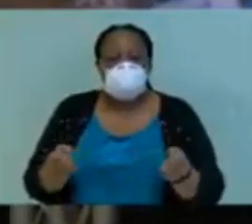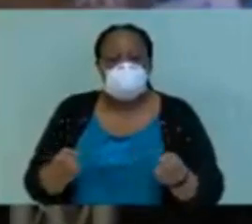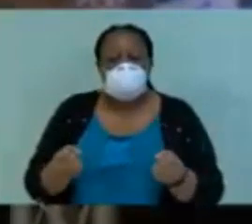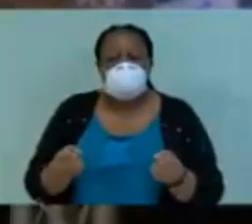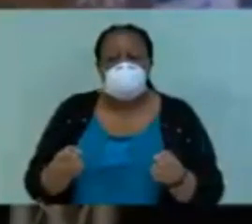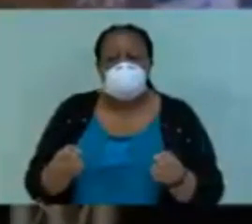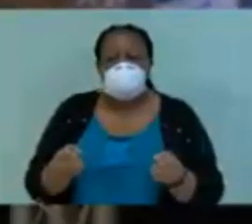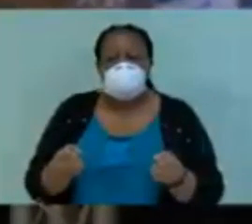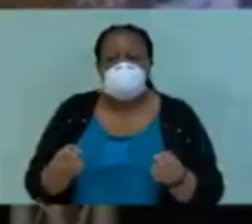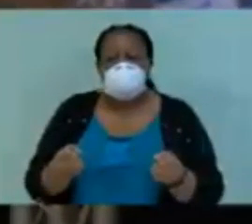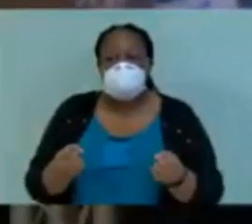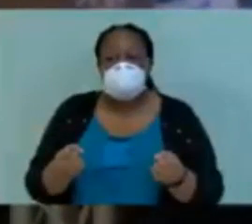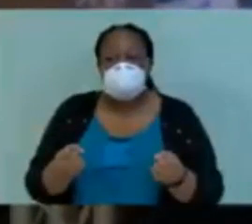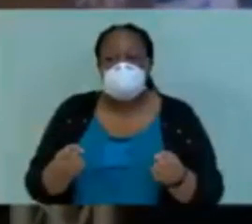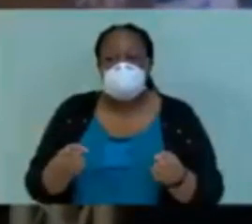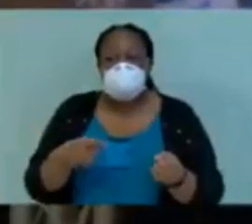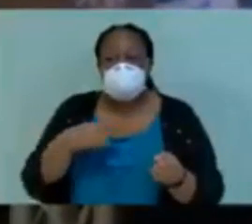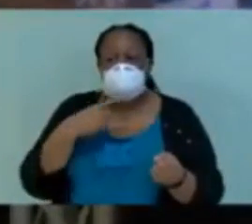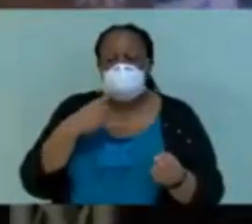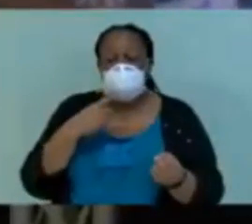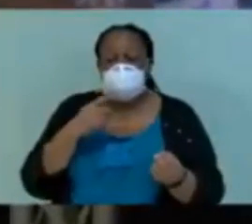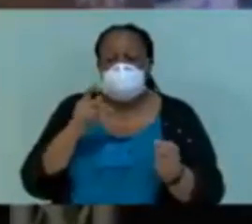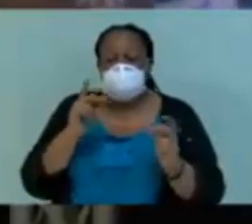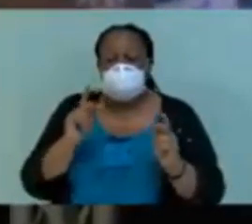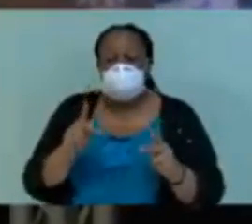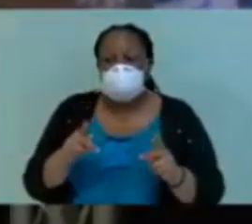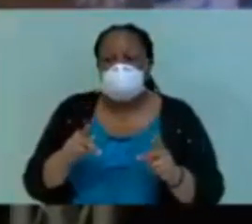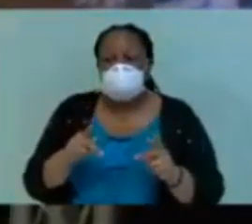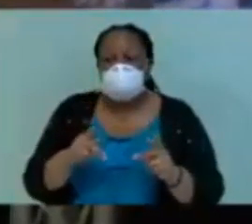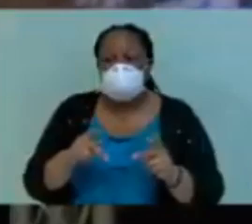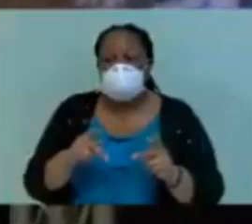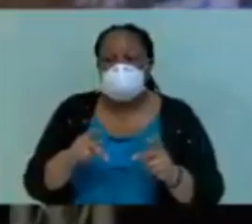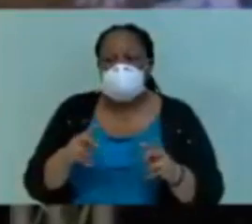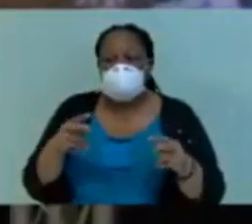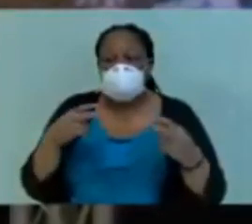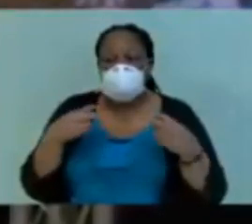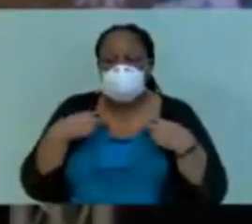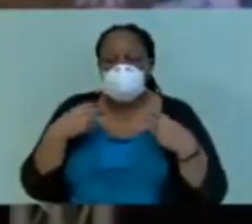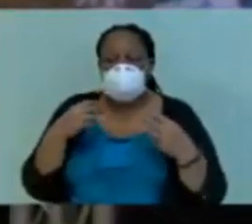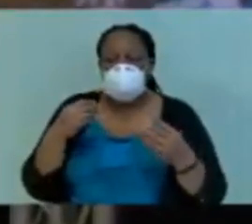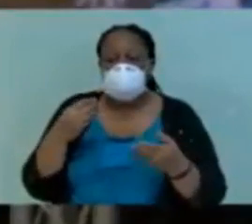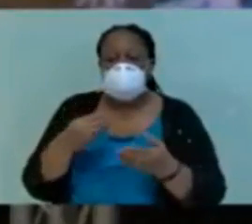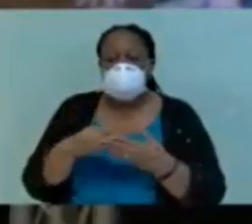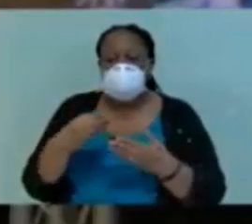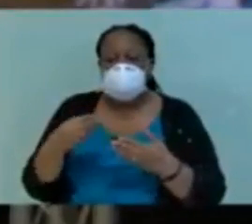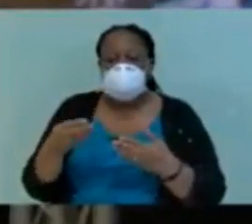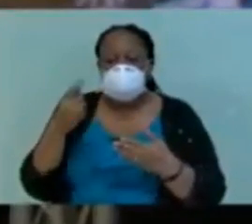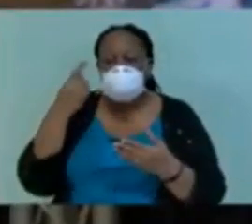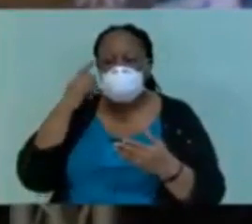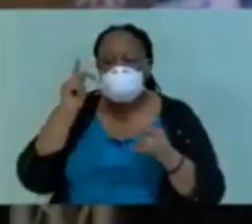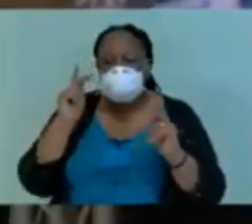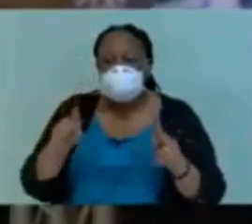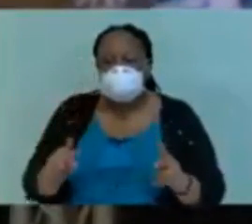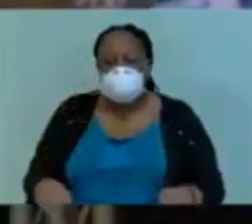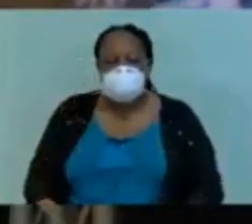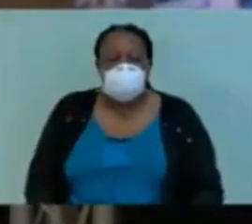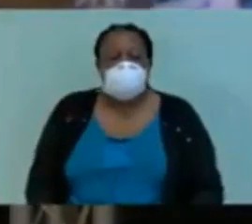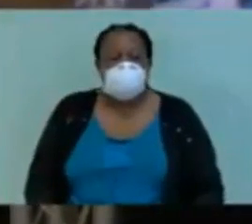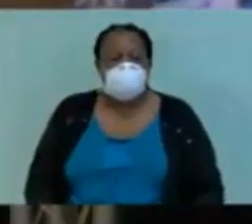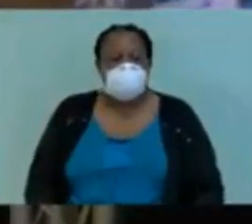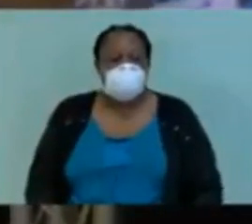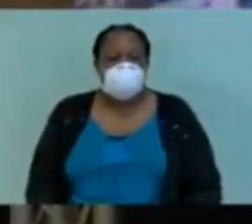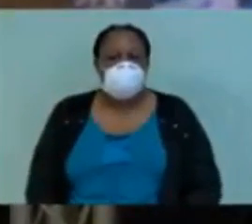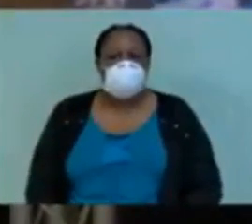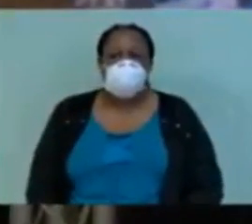and as such, it requires certain internal adjustments that were unforeseeable